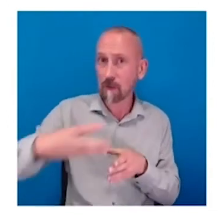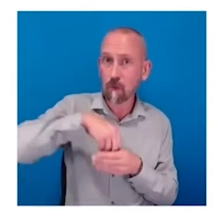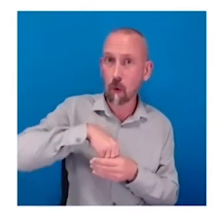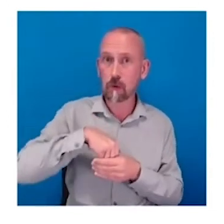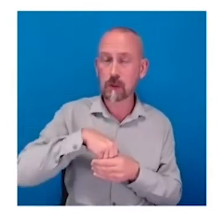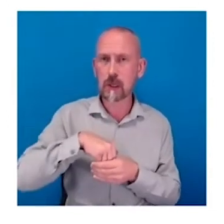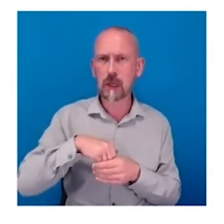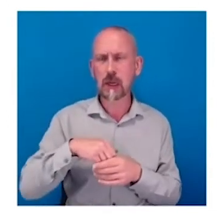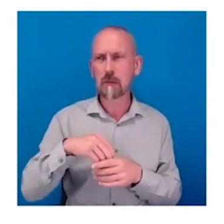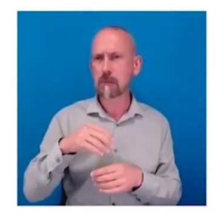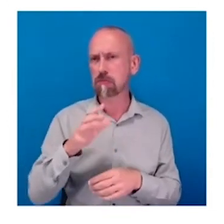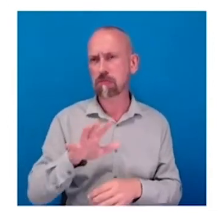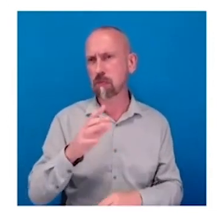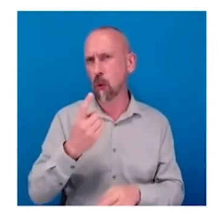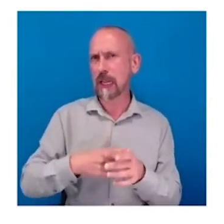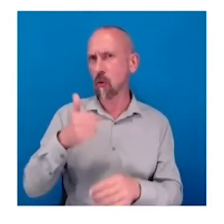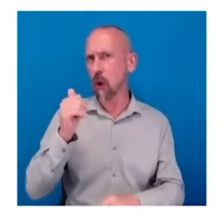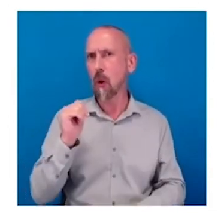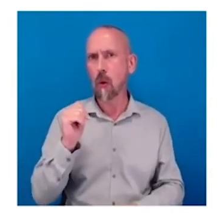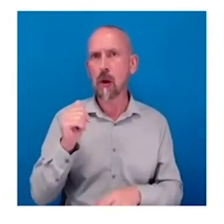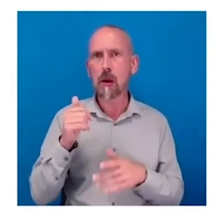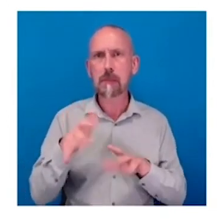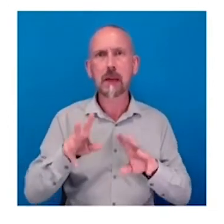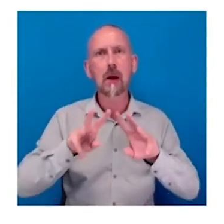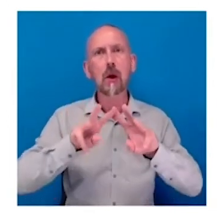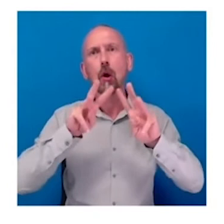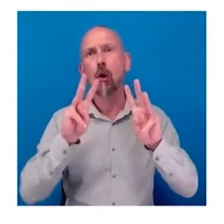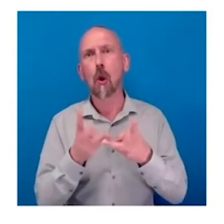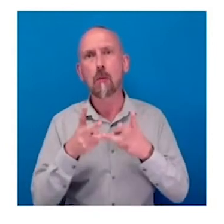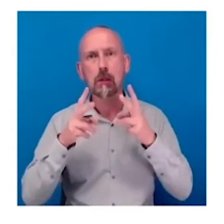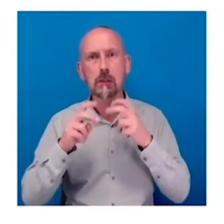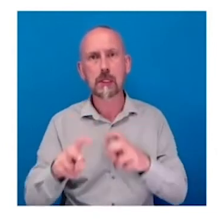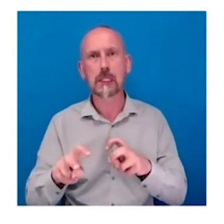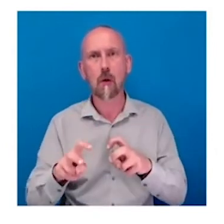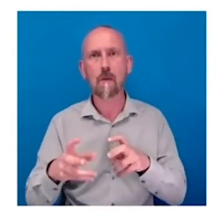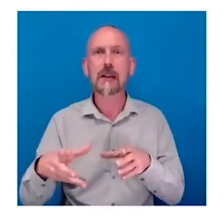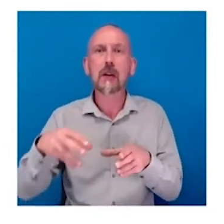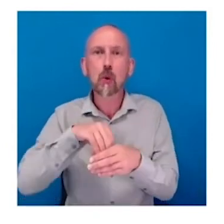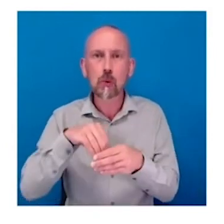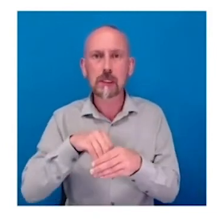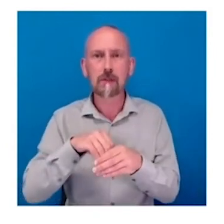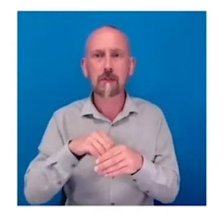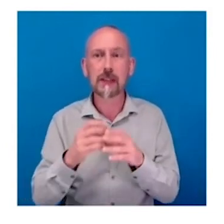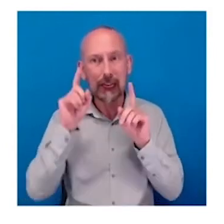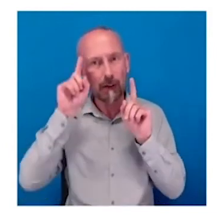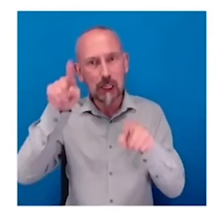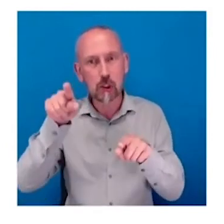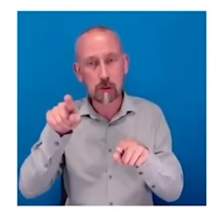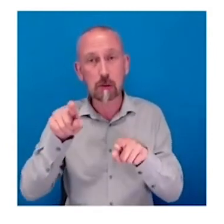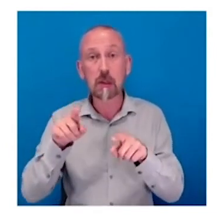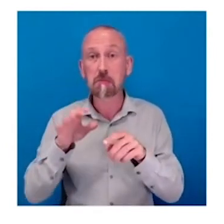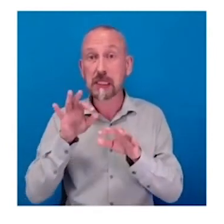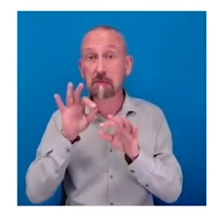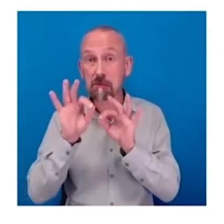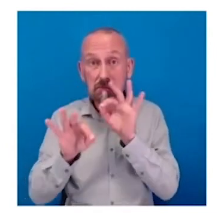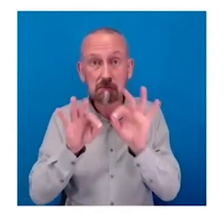study of innovation, inclusive innovation, and surveyed probably 200 entrepreneurs in